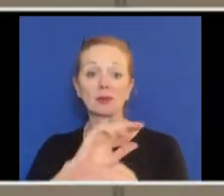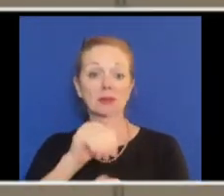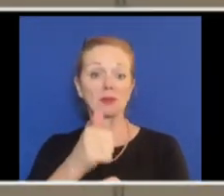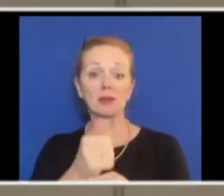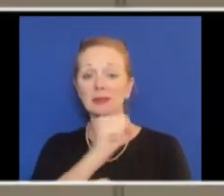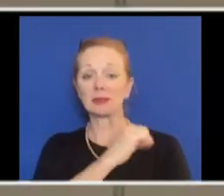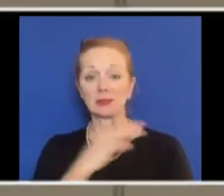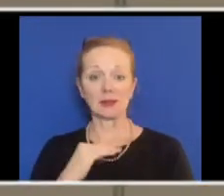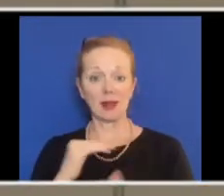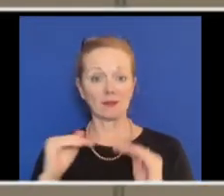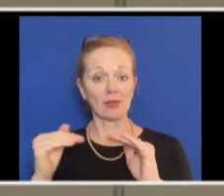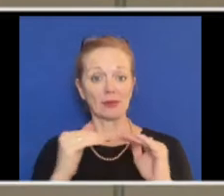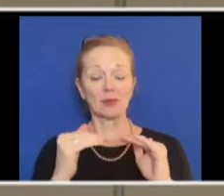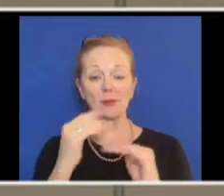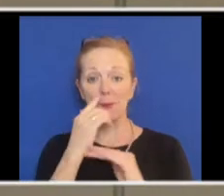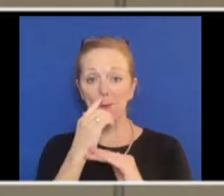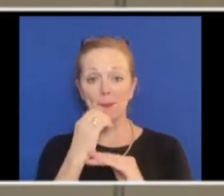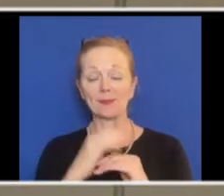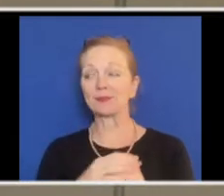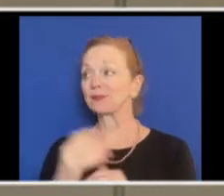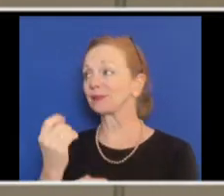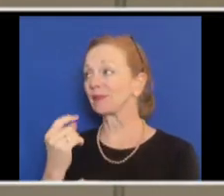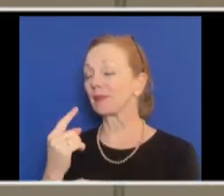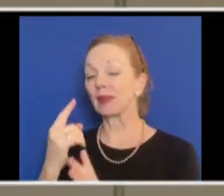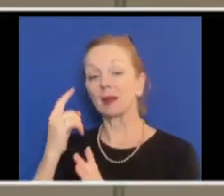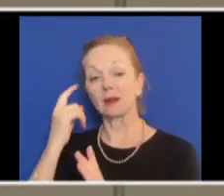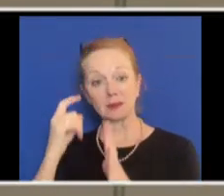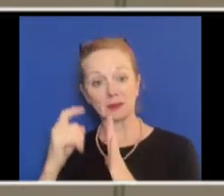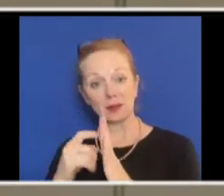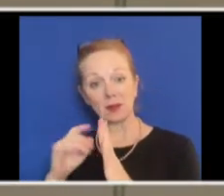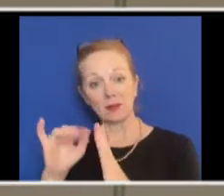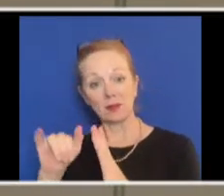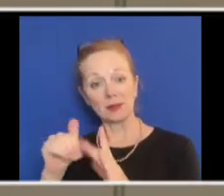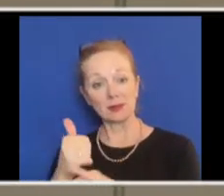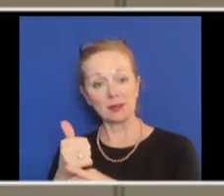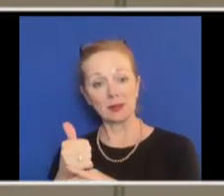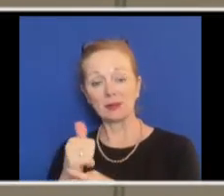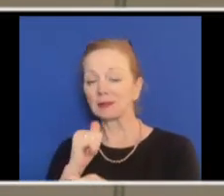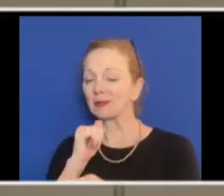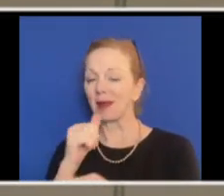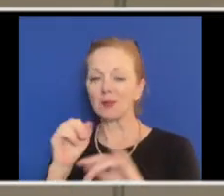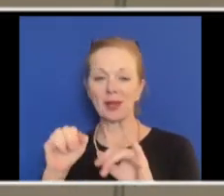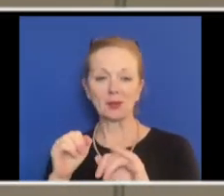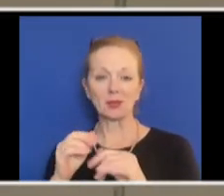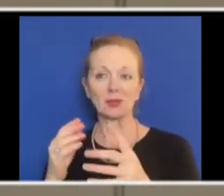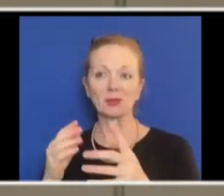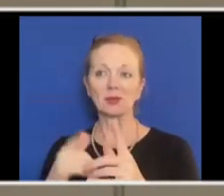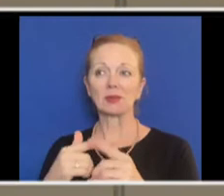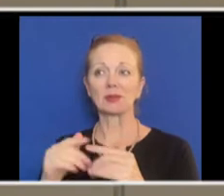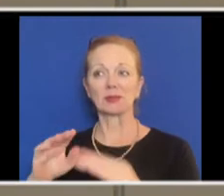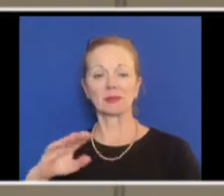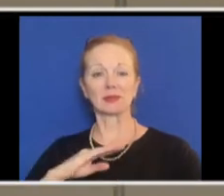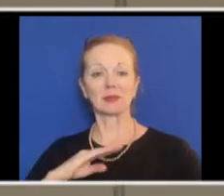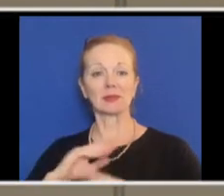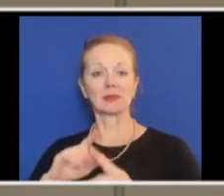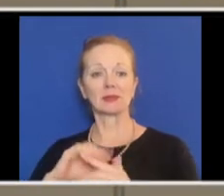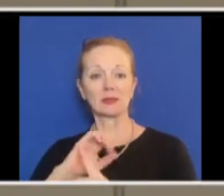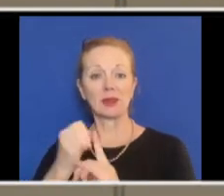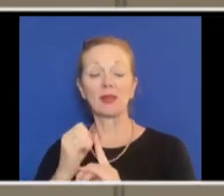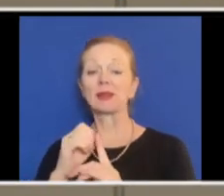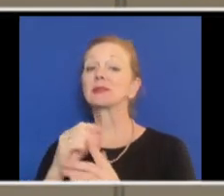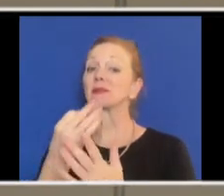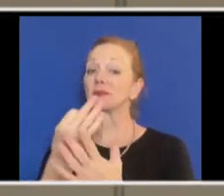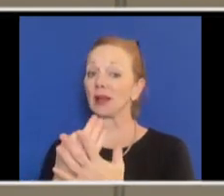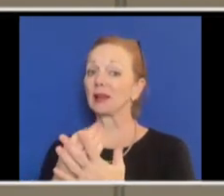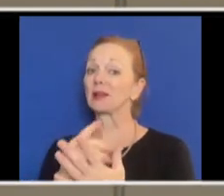thank you I would just note for my colleagues that the petitioner themselves have said they would not be able to meet the prescribed conditions and that is in fact why